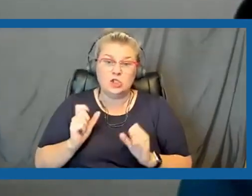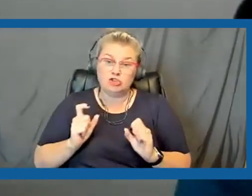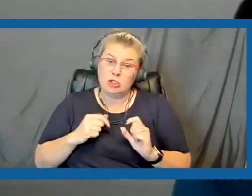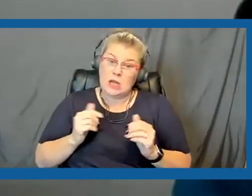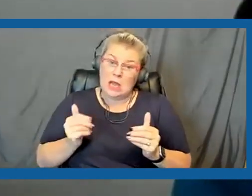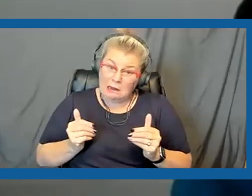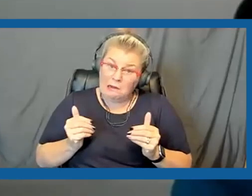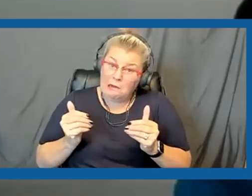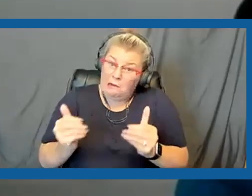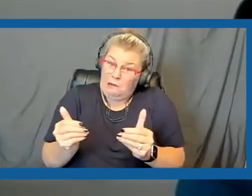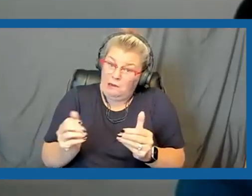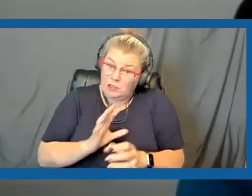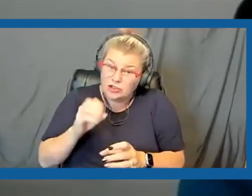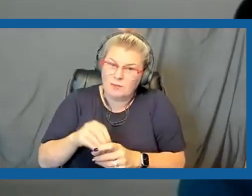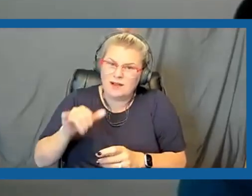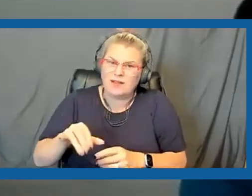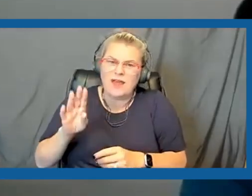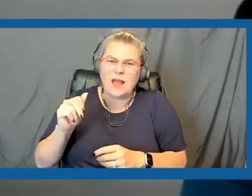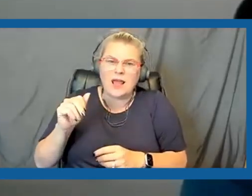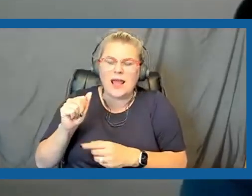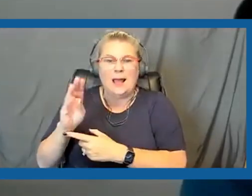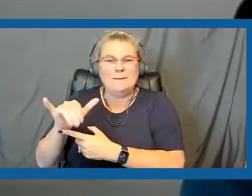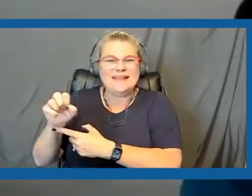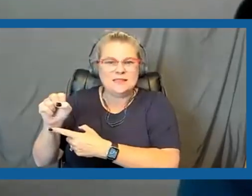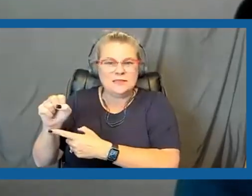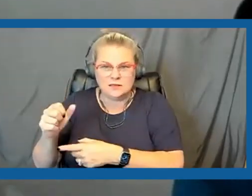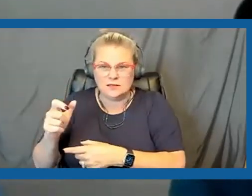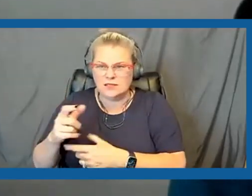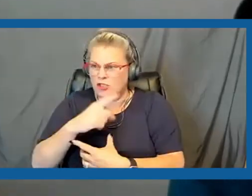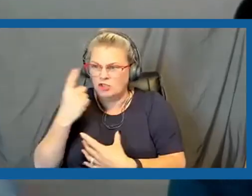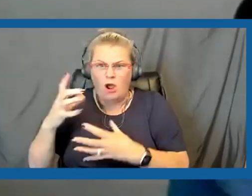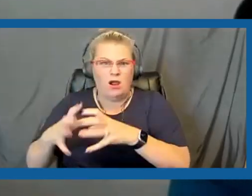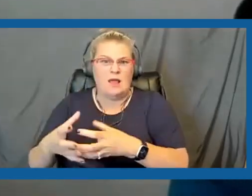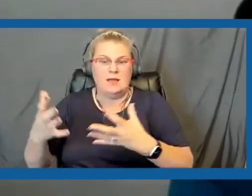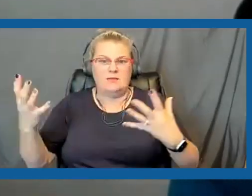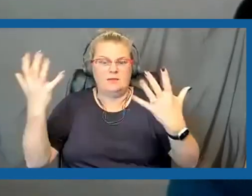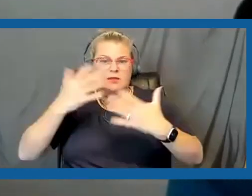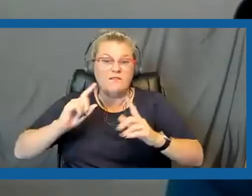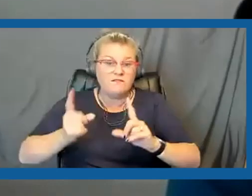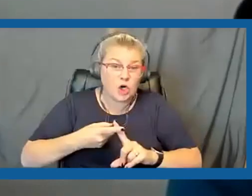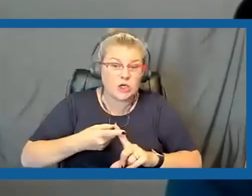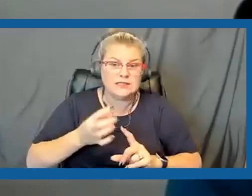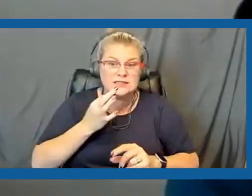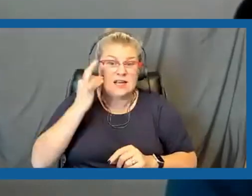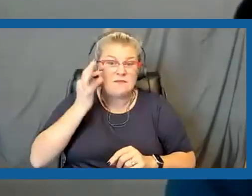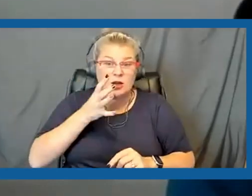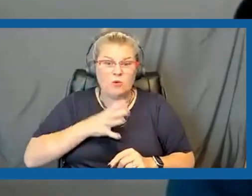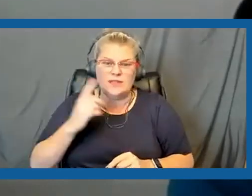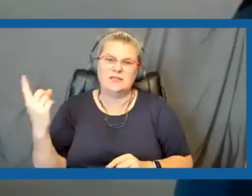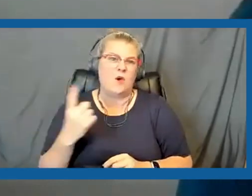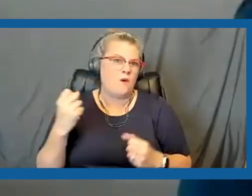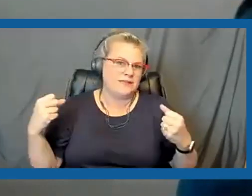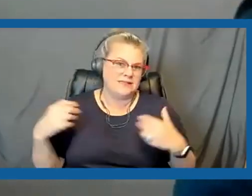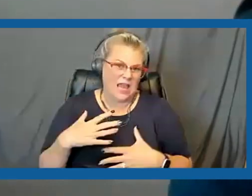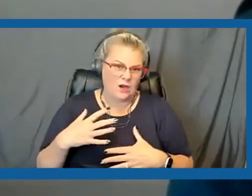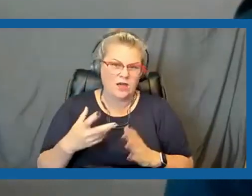this abyss? Because that's what it is. It's darkness. I have no path. I would be the first Native American woman, which is always a scary thing. That